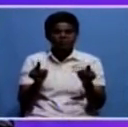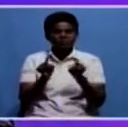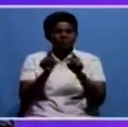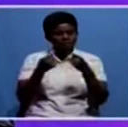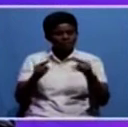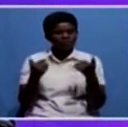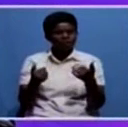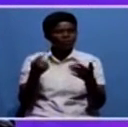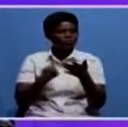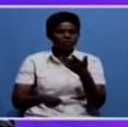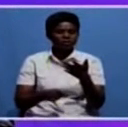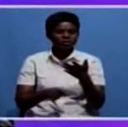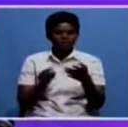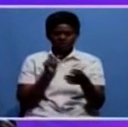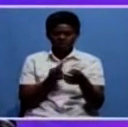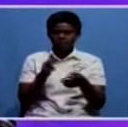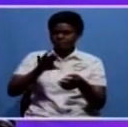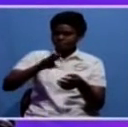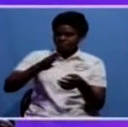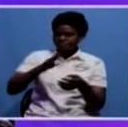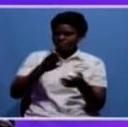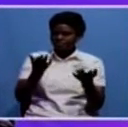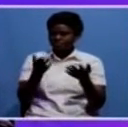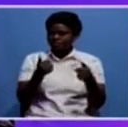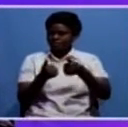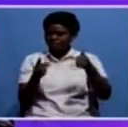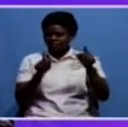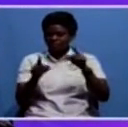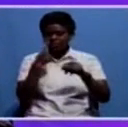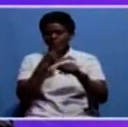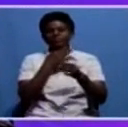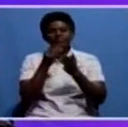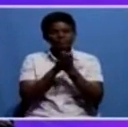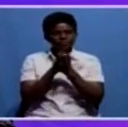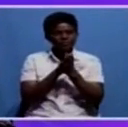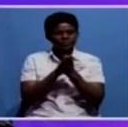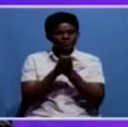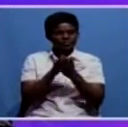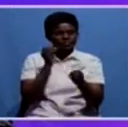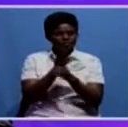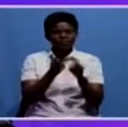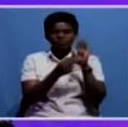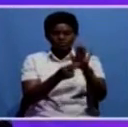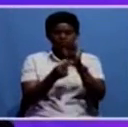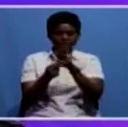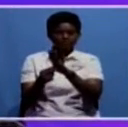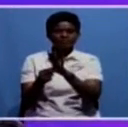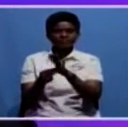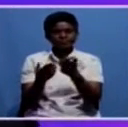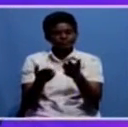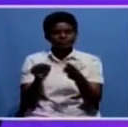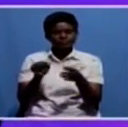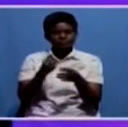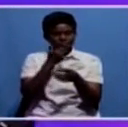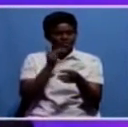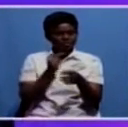happening now. But we have no doubt that there are a lot of other people also who are interested there, who have already begun to show interest. But we have